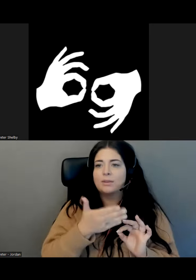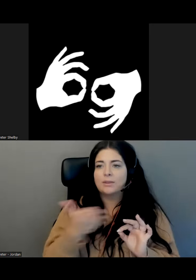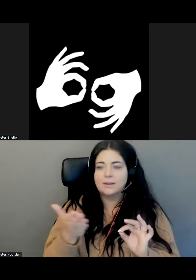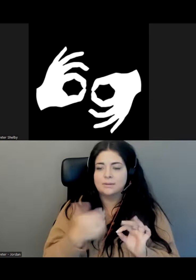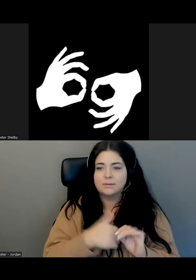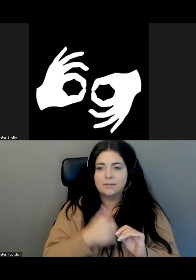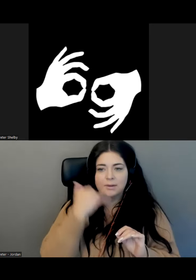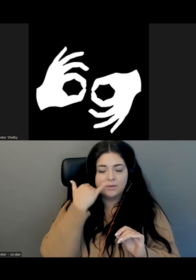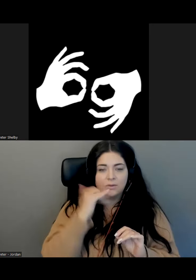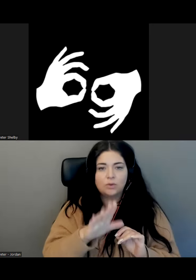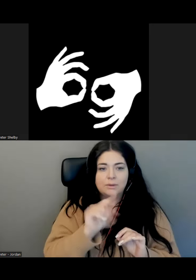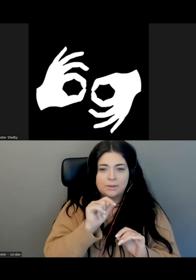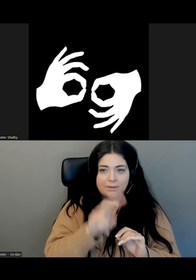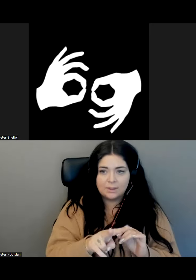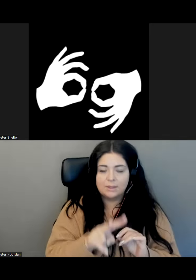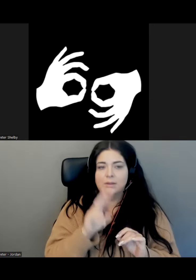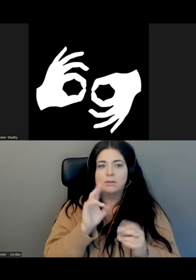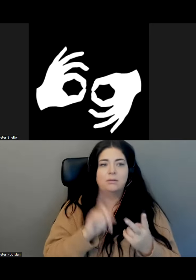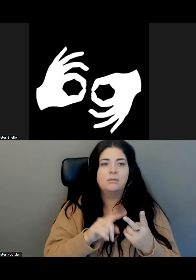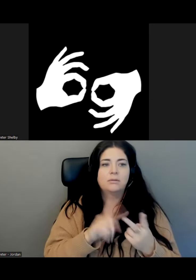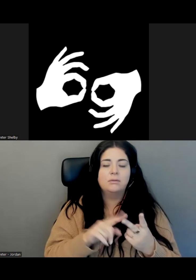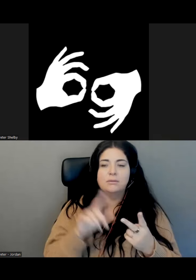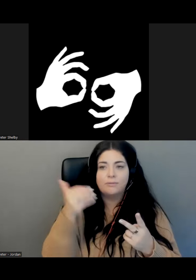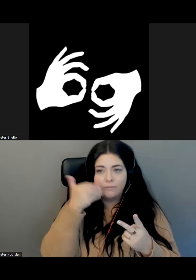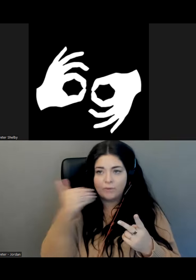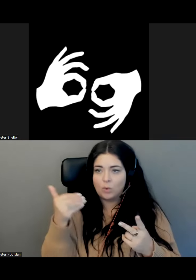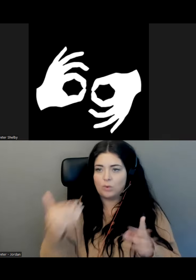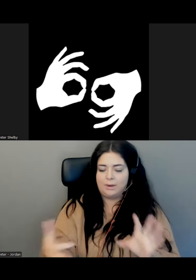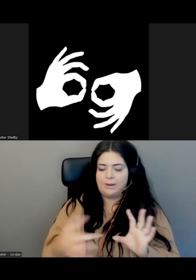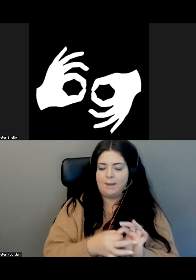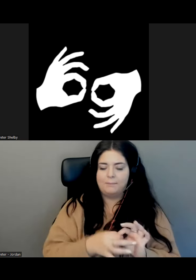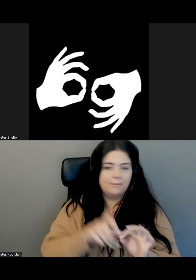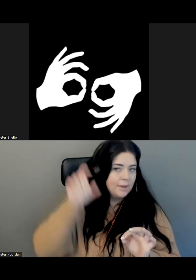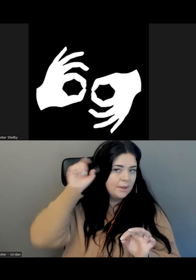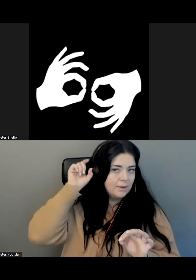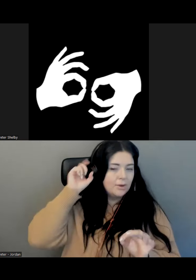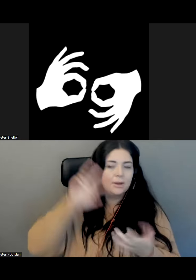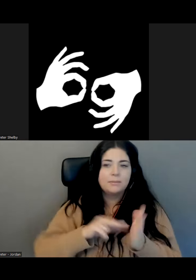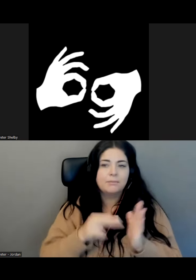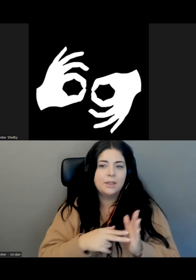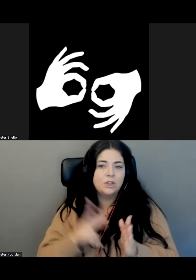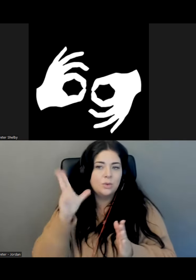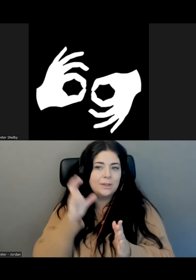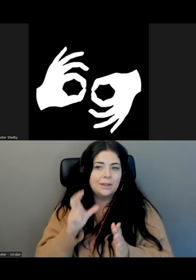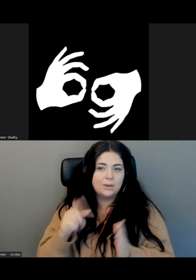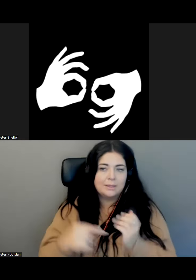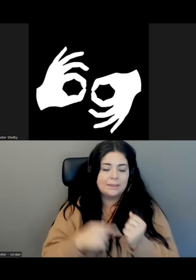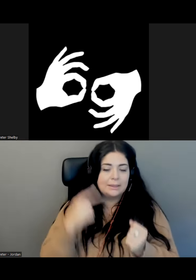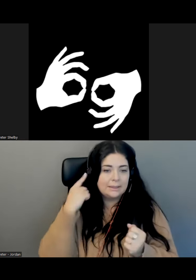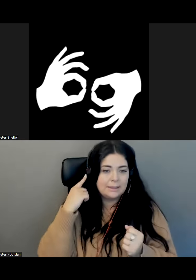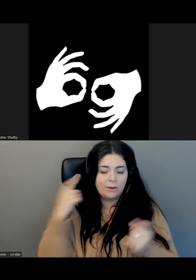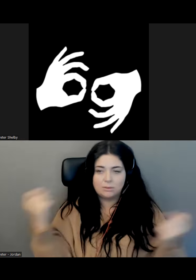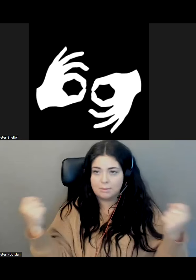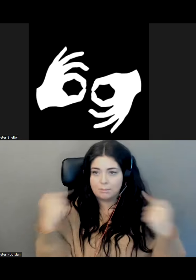to, like your television or your cell phone, so that you get this sound sent directly into both